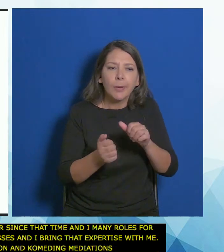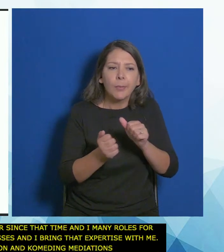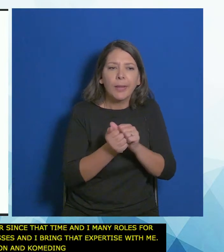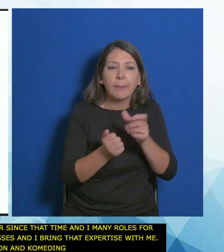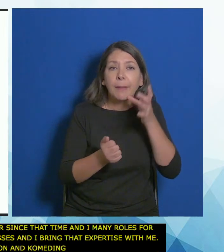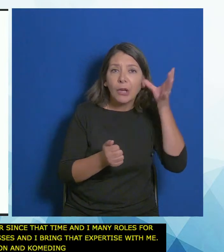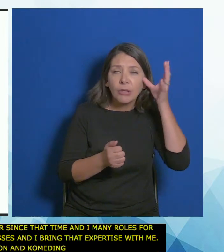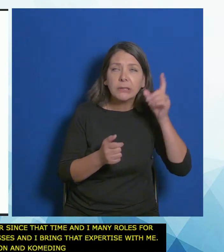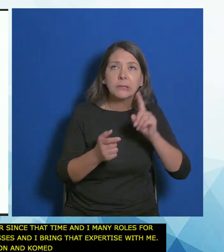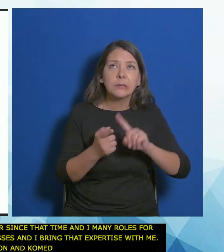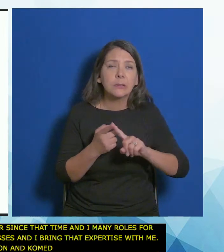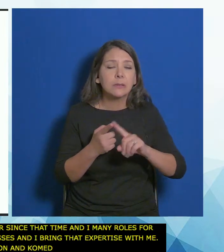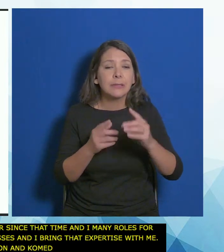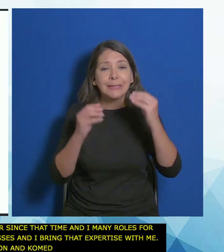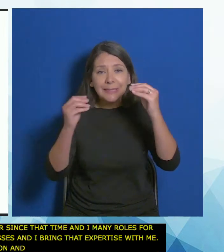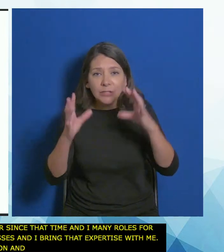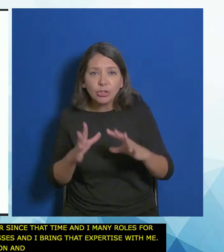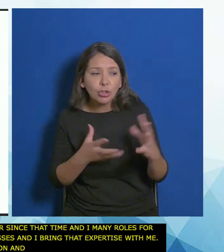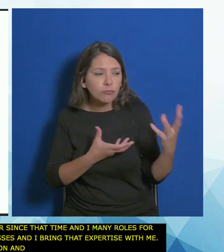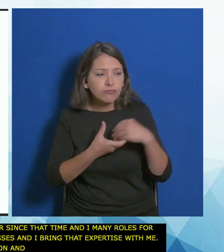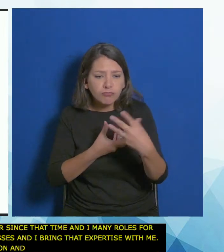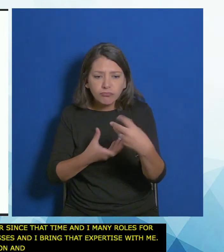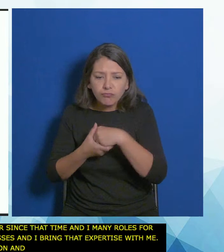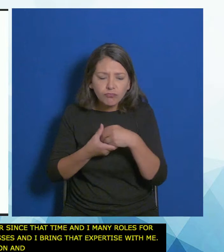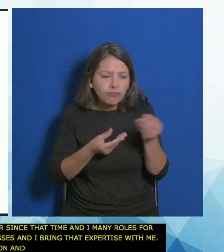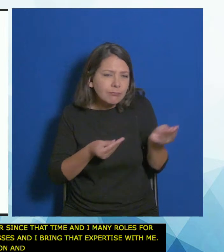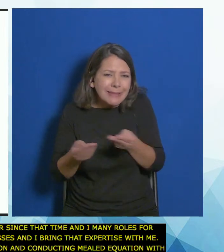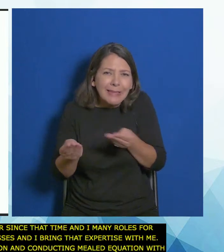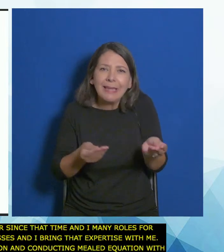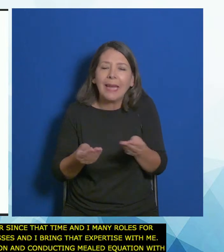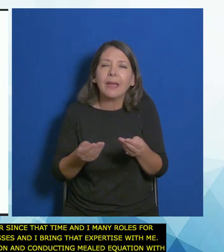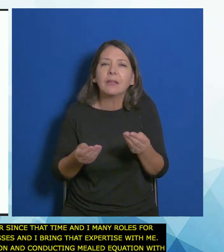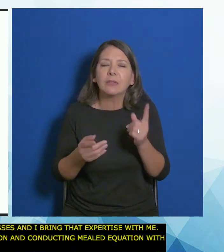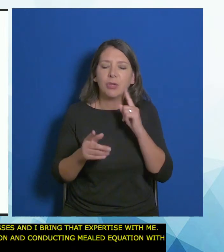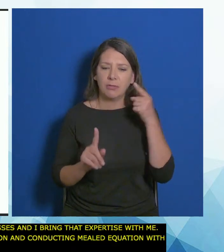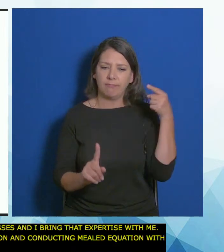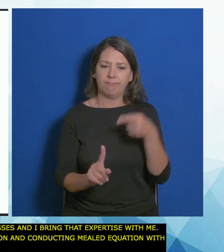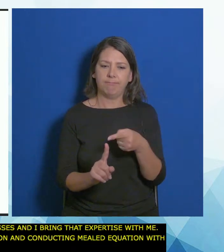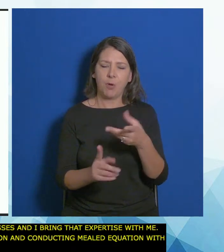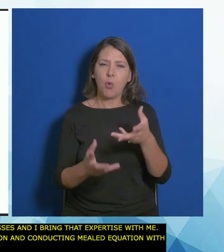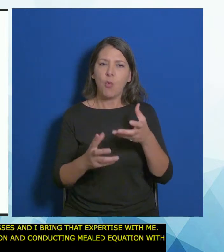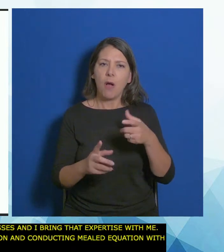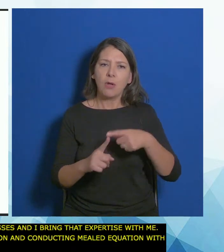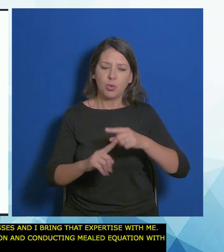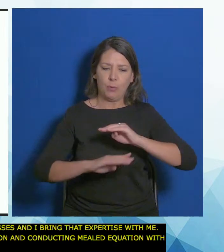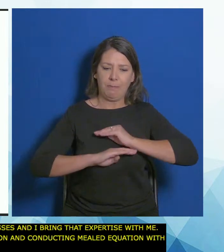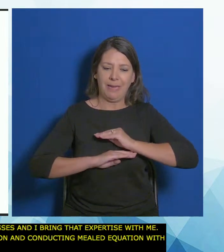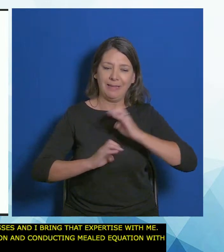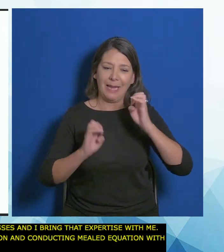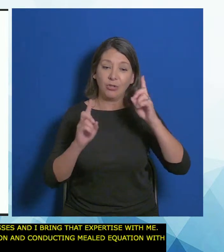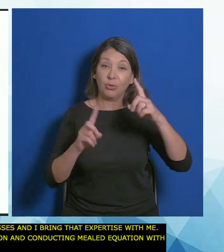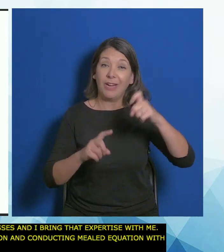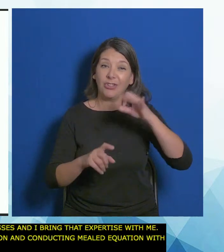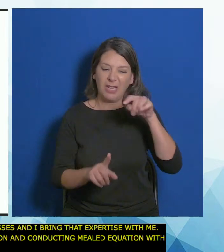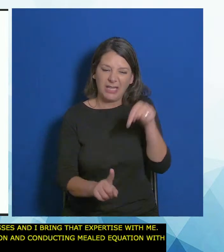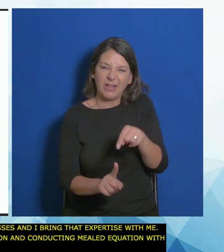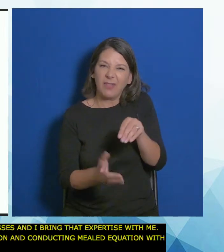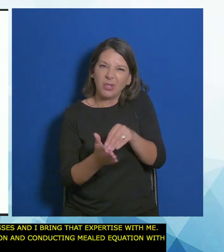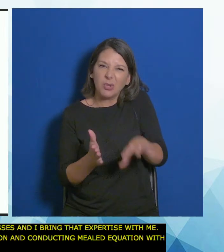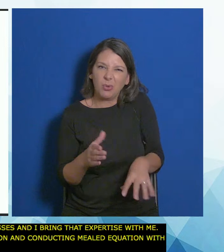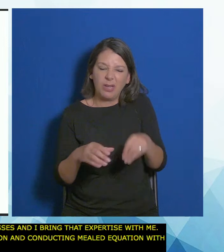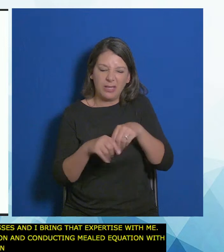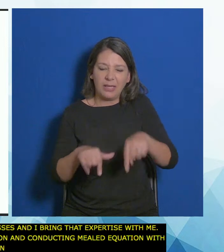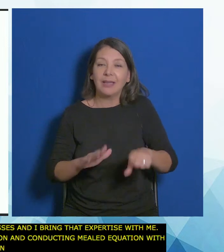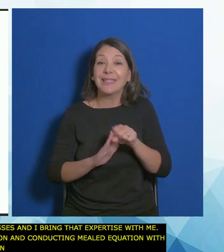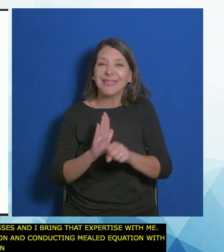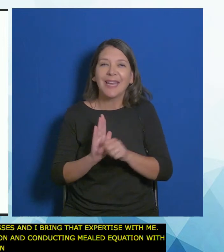and teachers, trying to find needs for trying to meet the educational needs for students in the state of